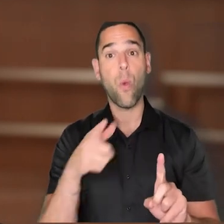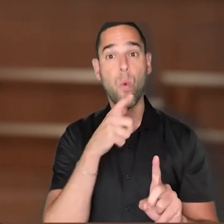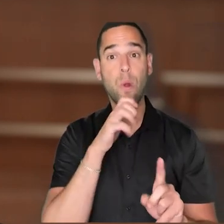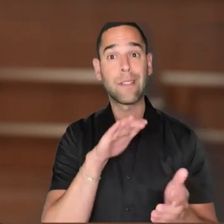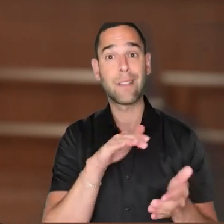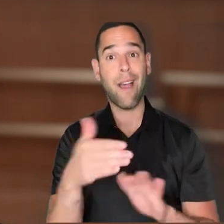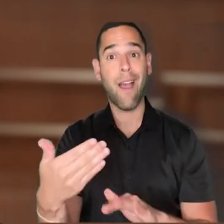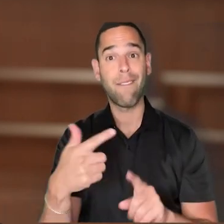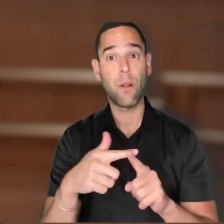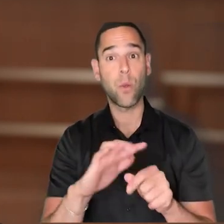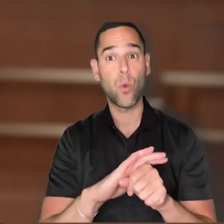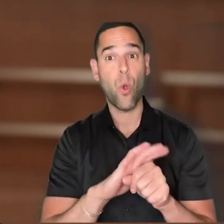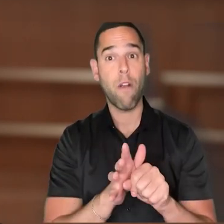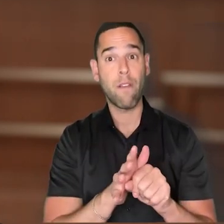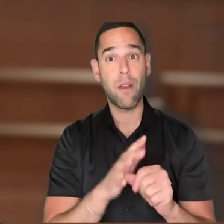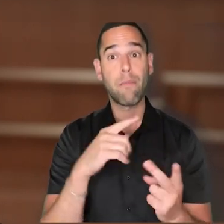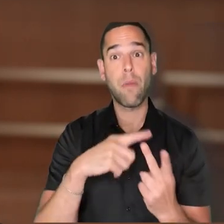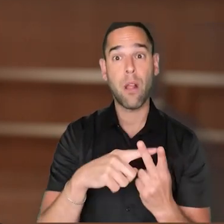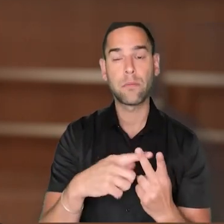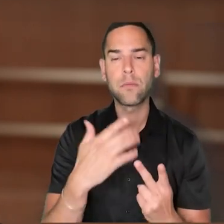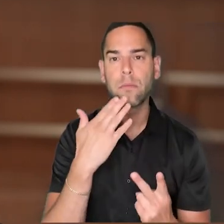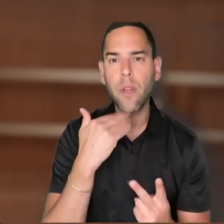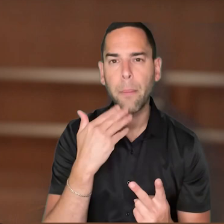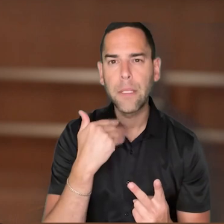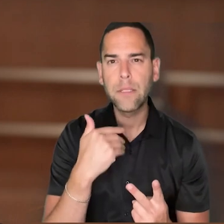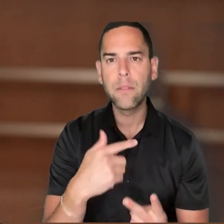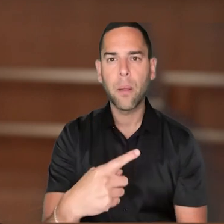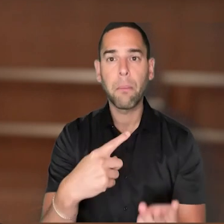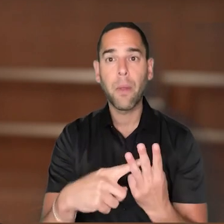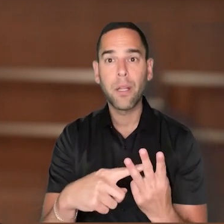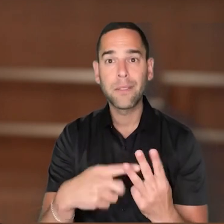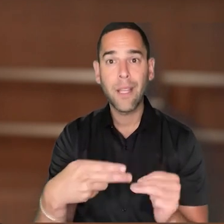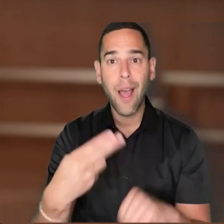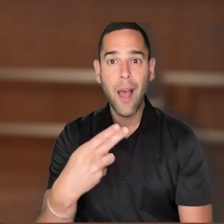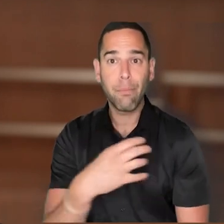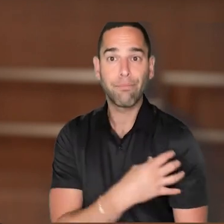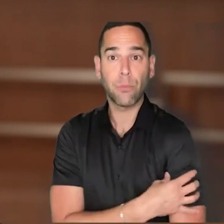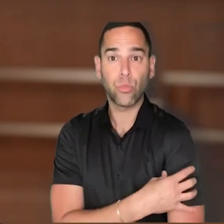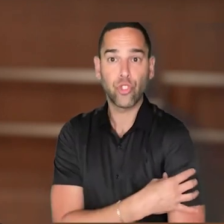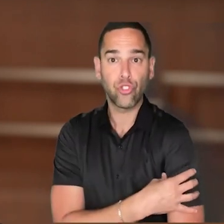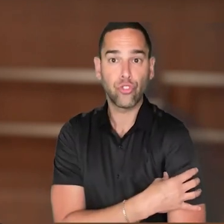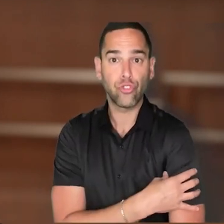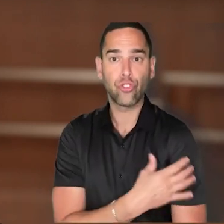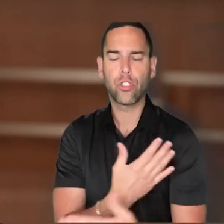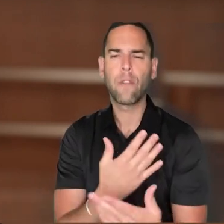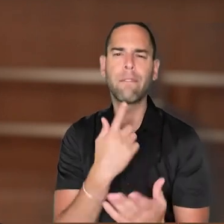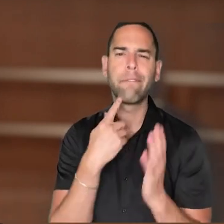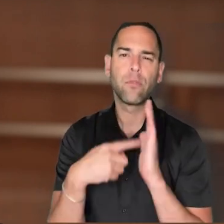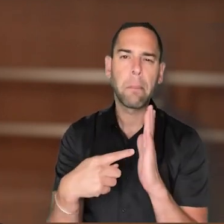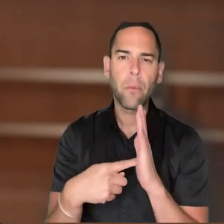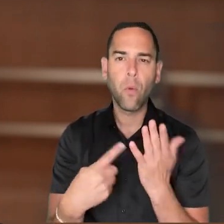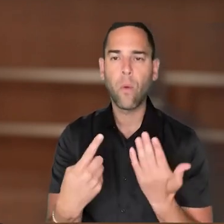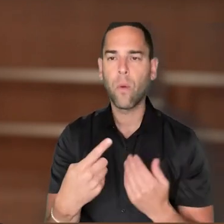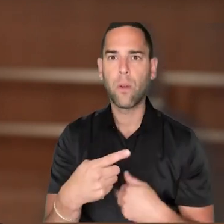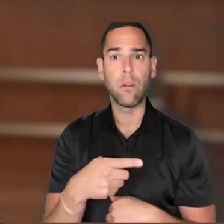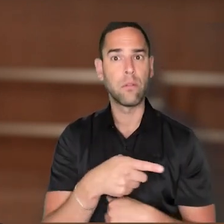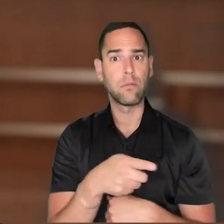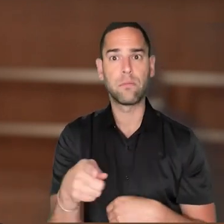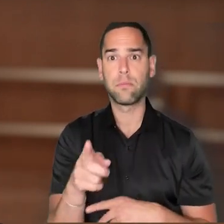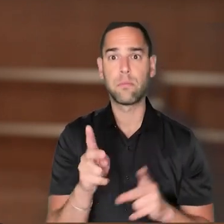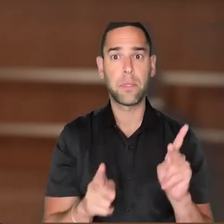of having COVID plus diabetes plus hypertension, as an